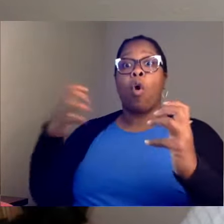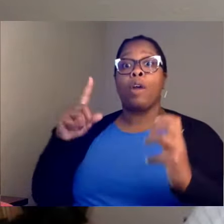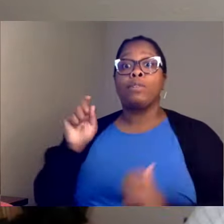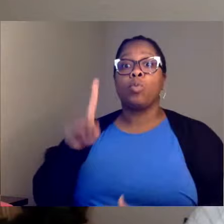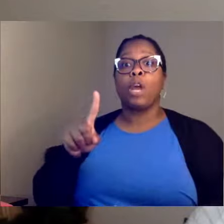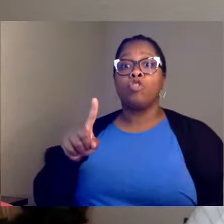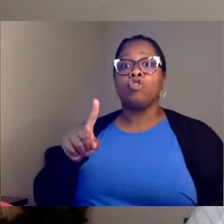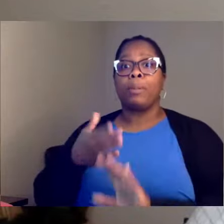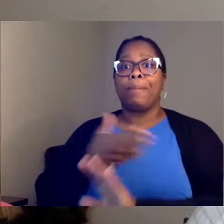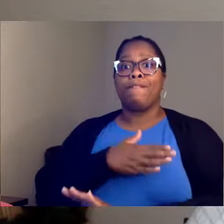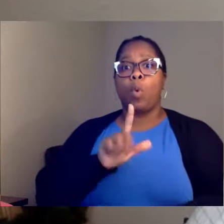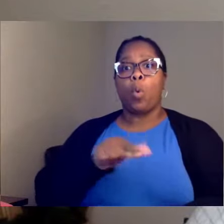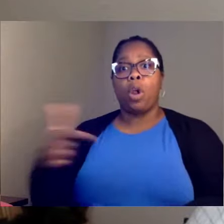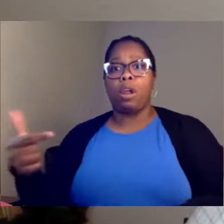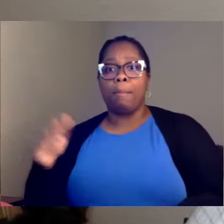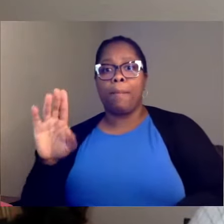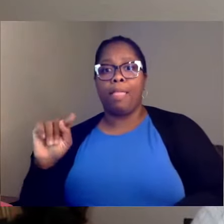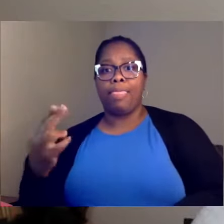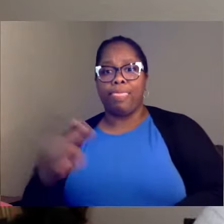Beth.